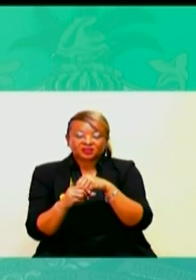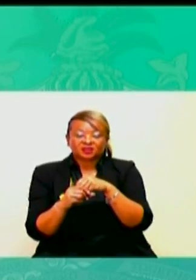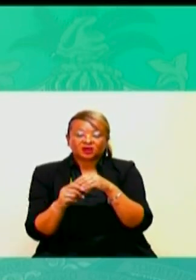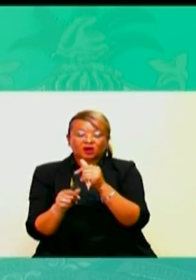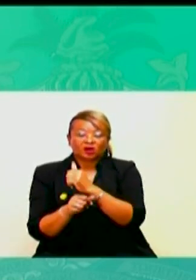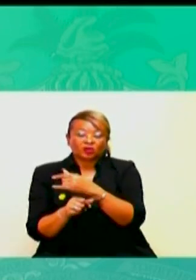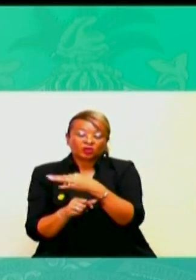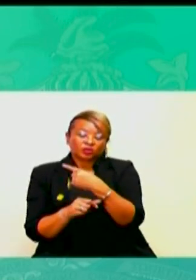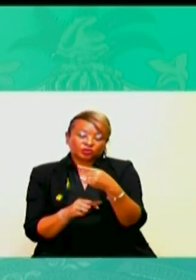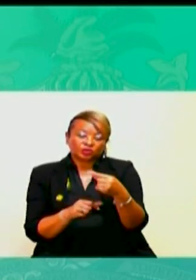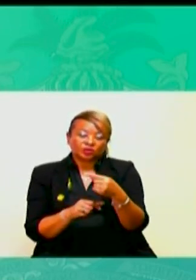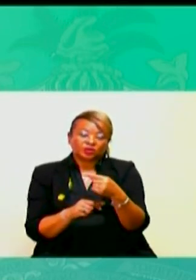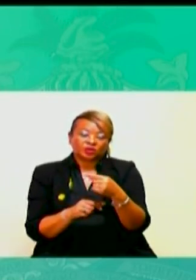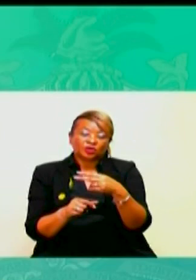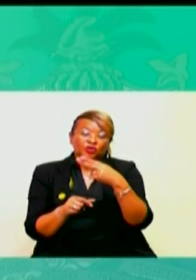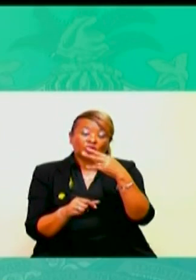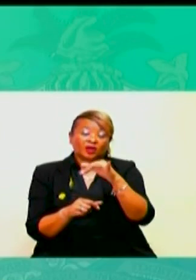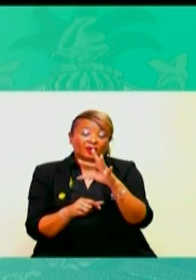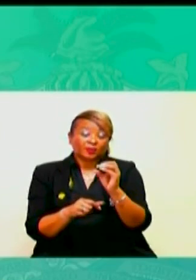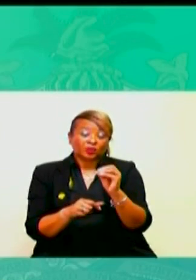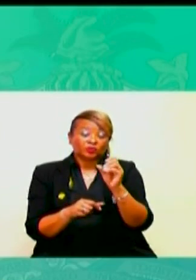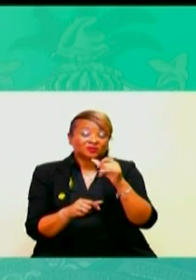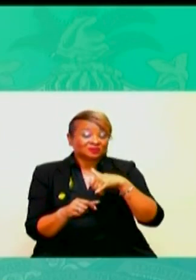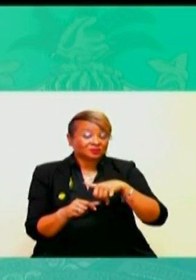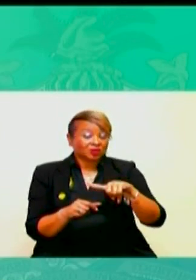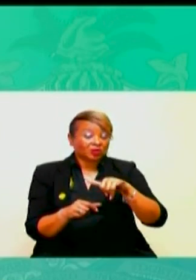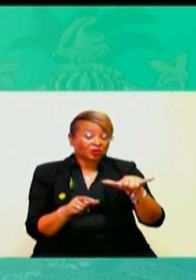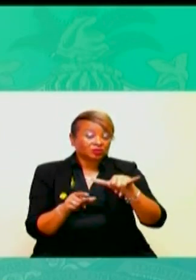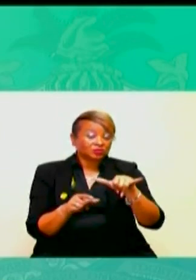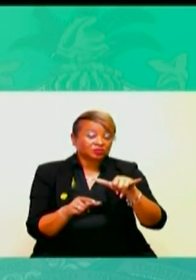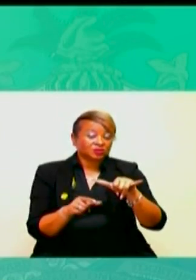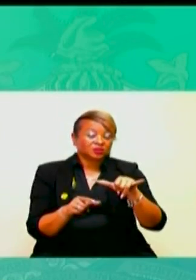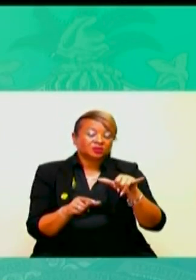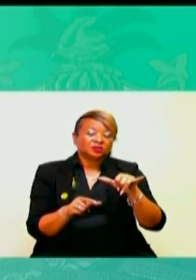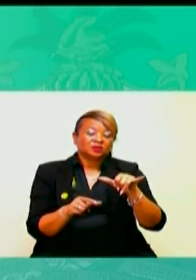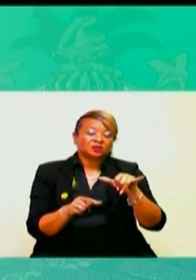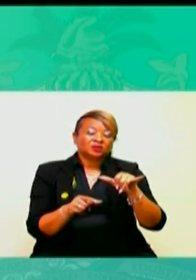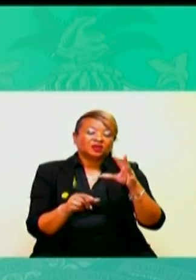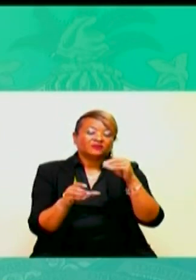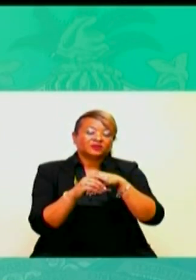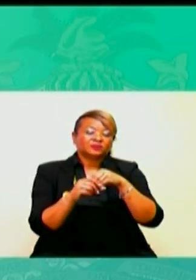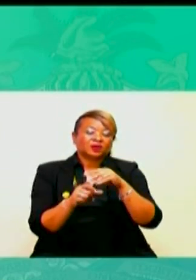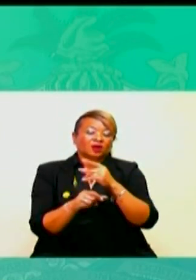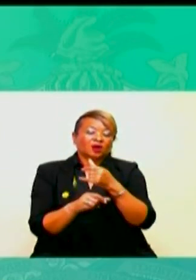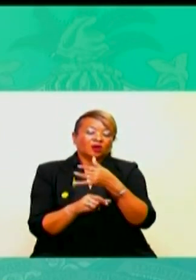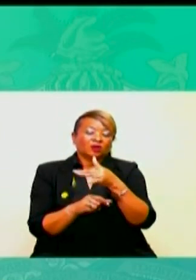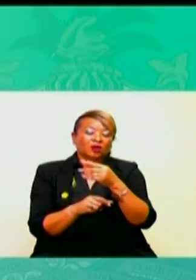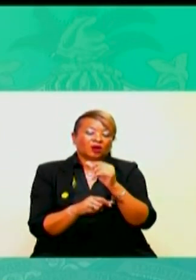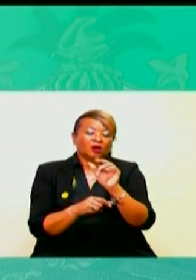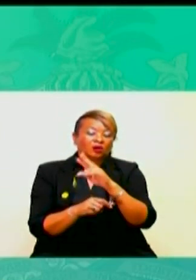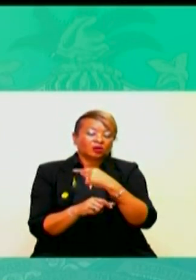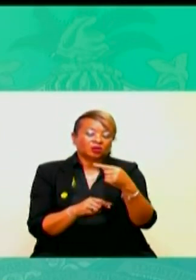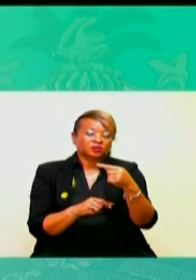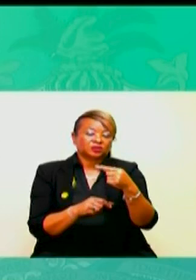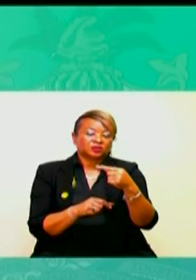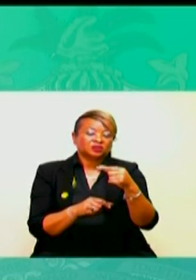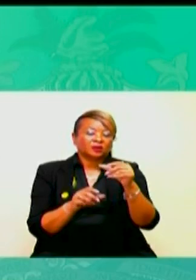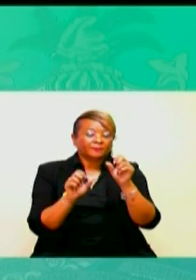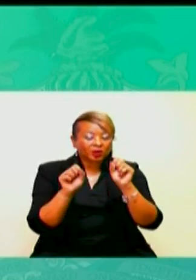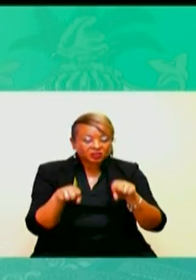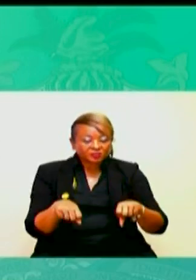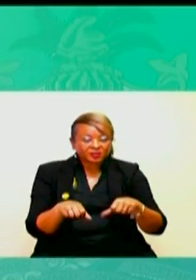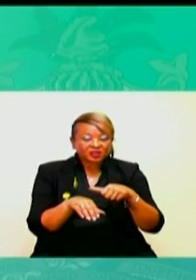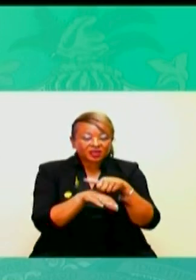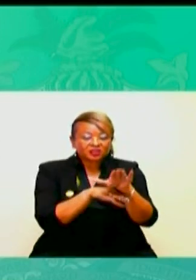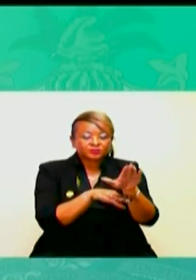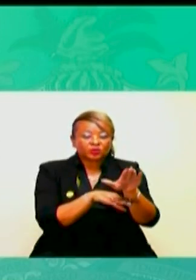agriculture. North Abaco too needs considerable investment in the area of agriculture, as the possibilities of export